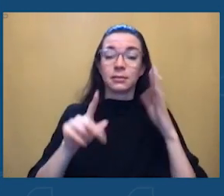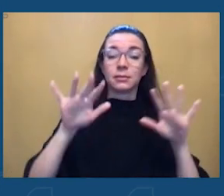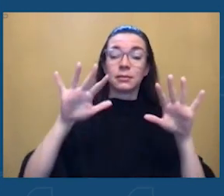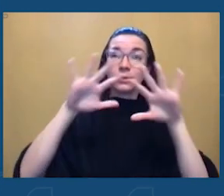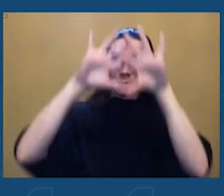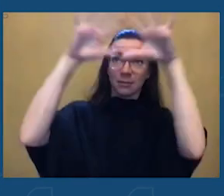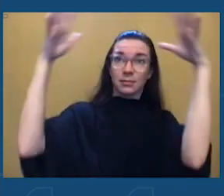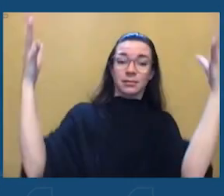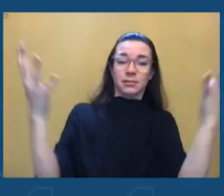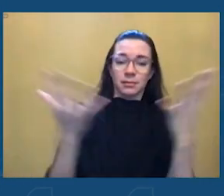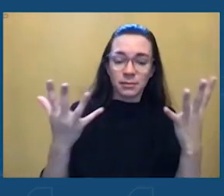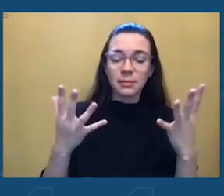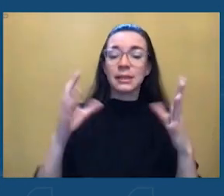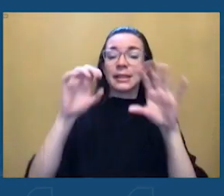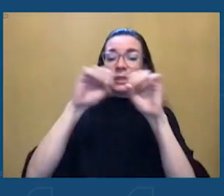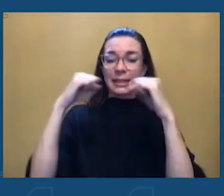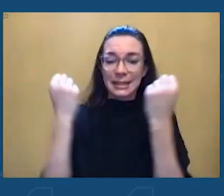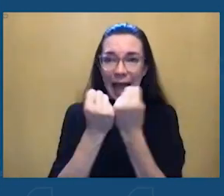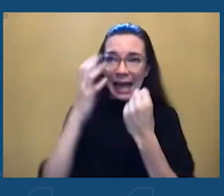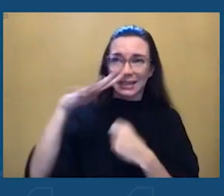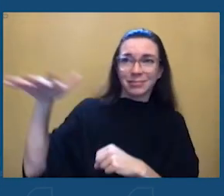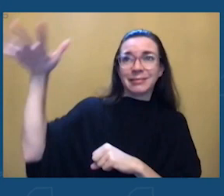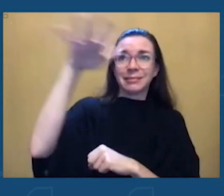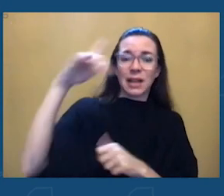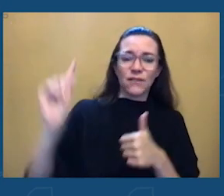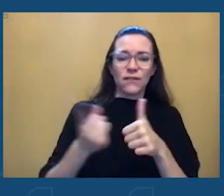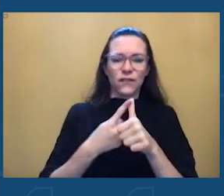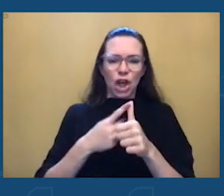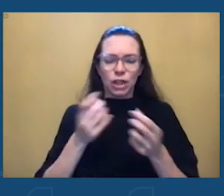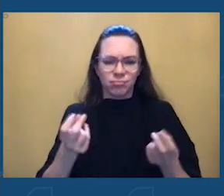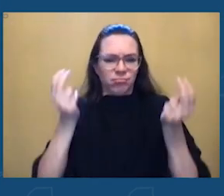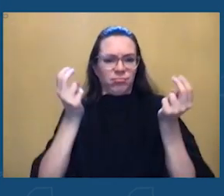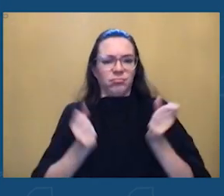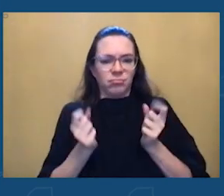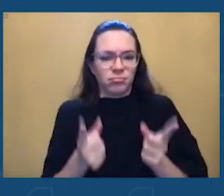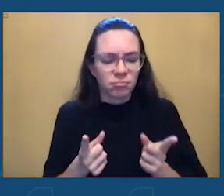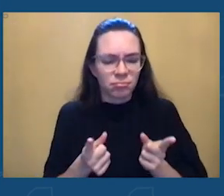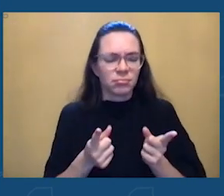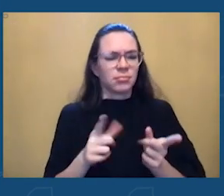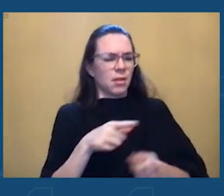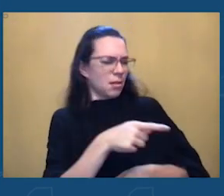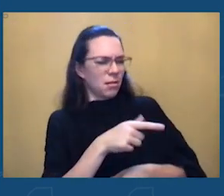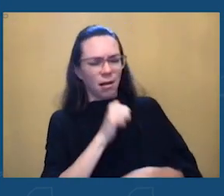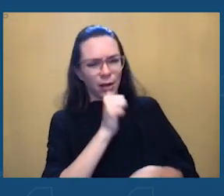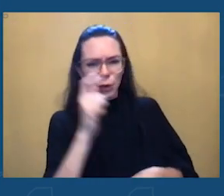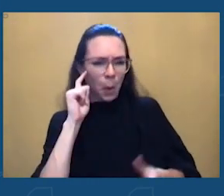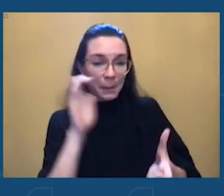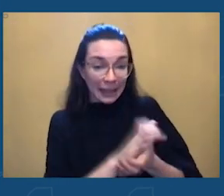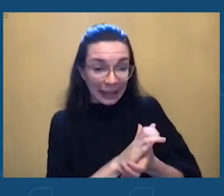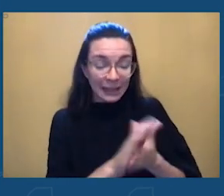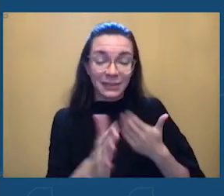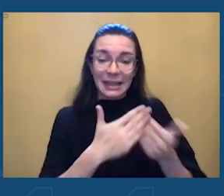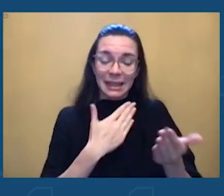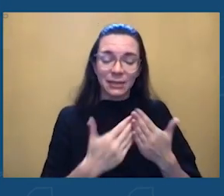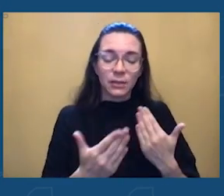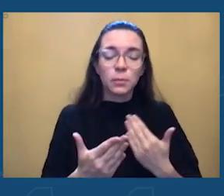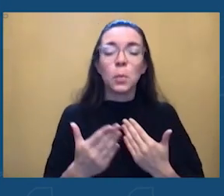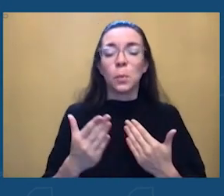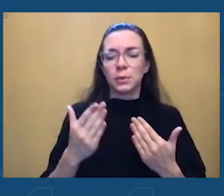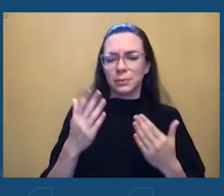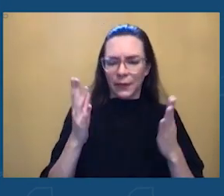disbelieve survivors, despite the tiny number of false allegations made. Abusers